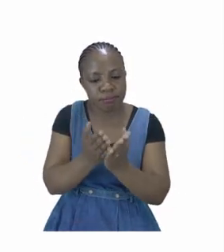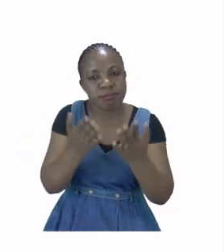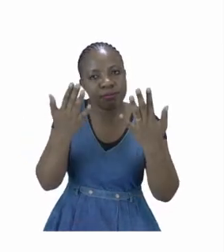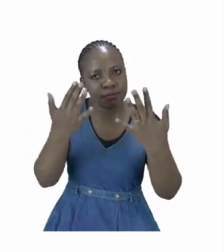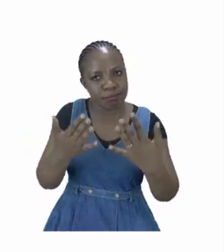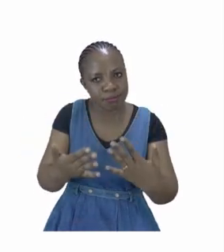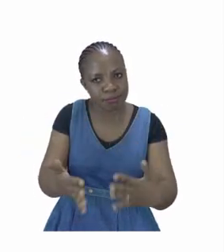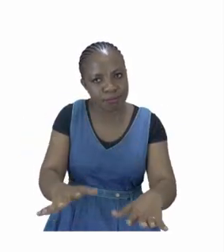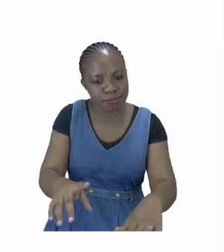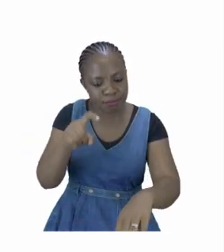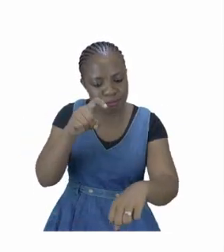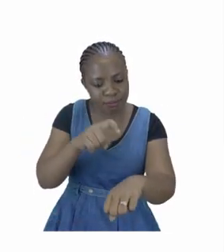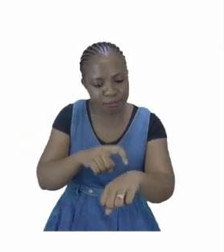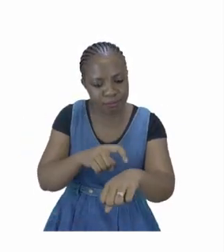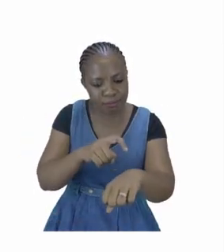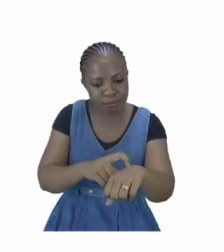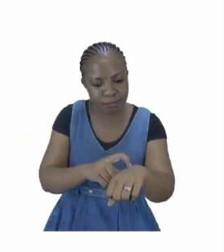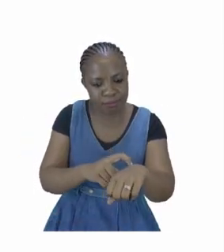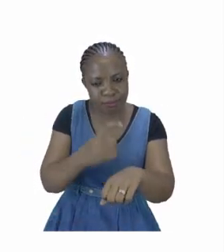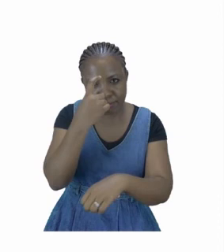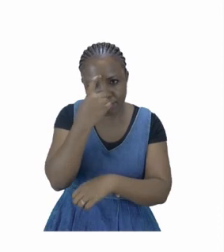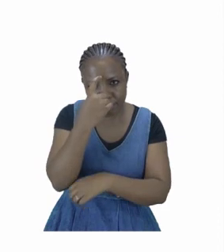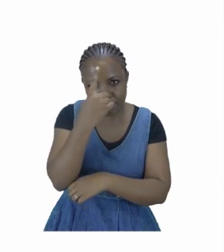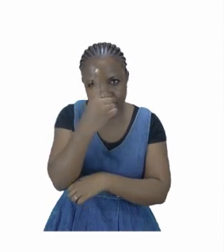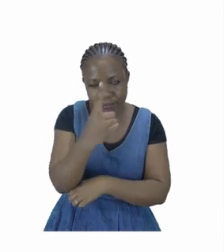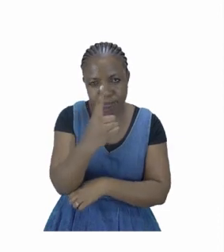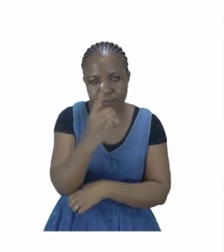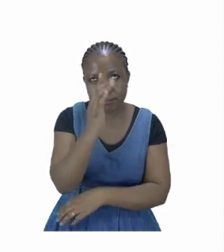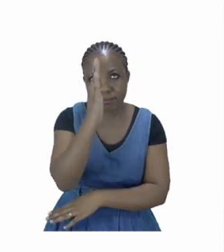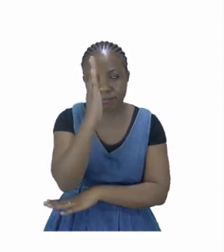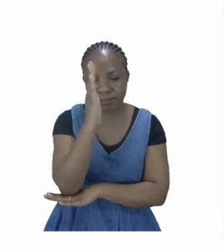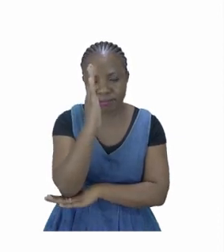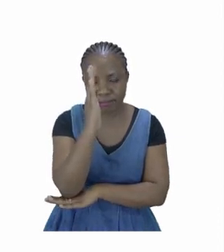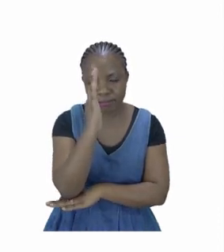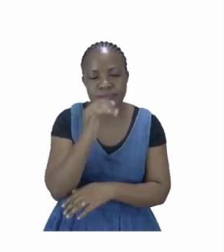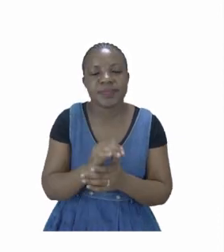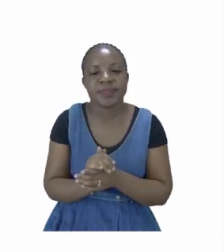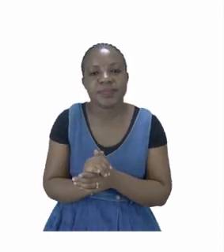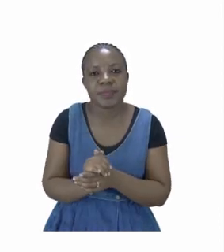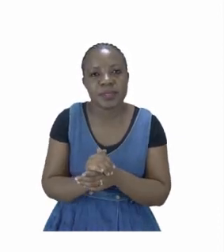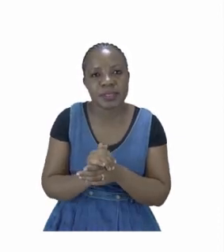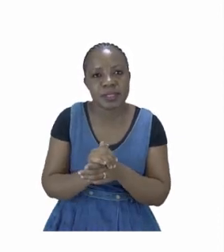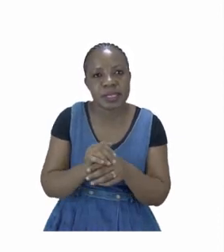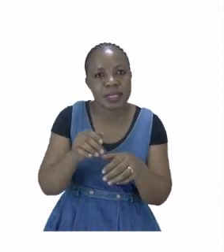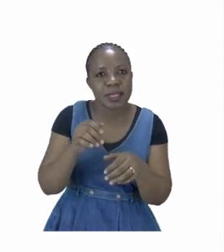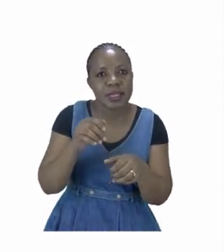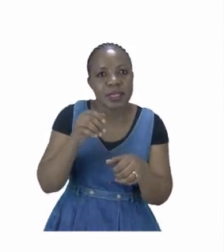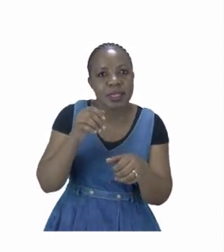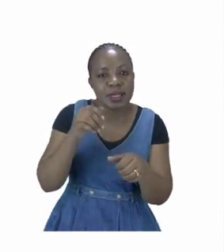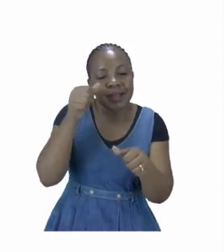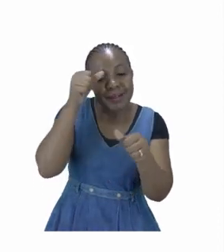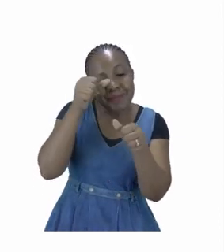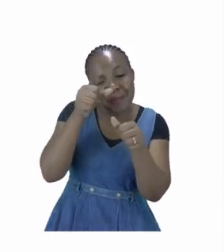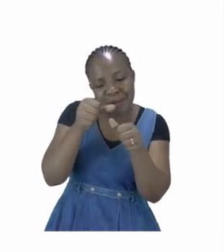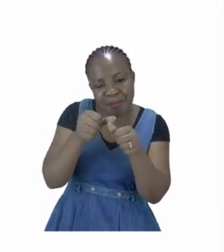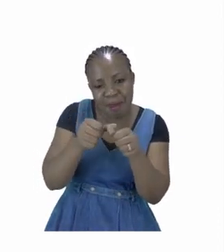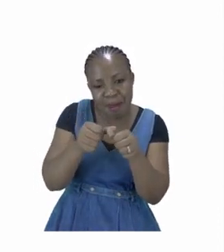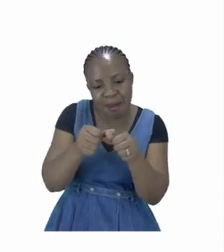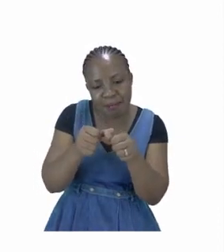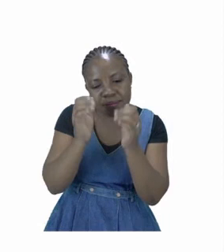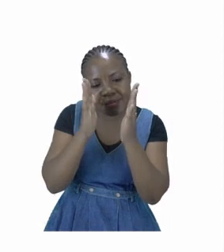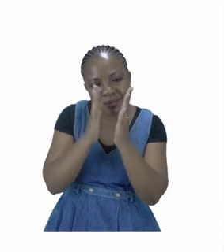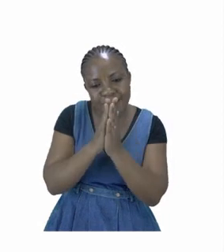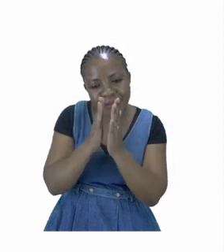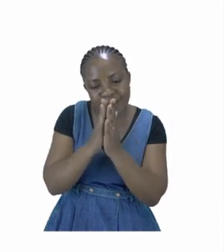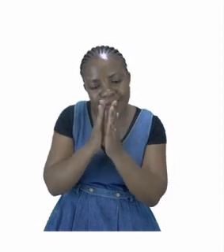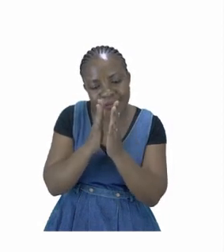1 o'clock. Now remember grade 3s. Please take your time when